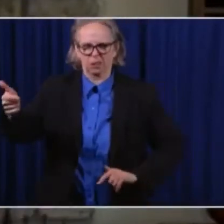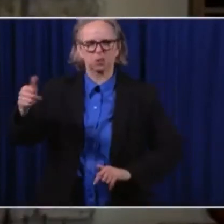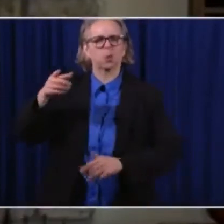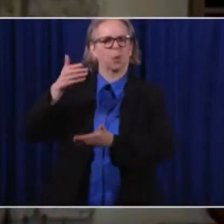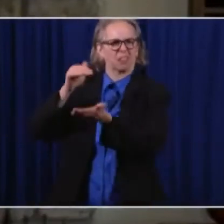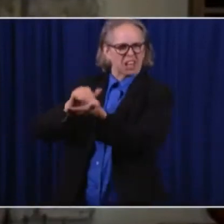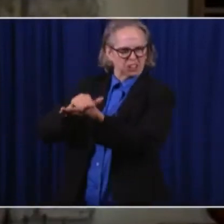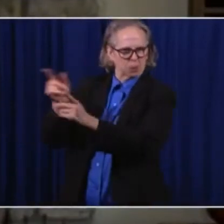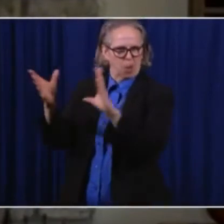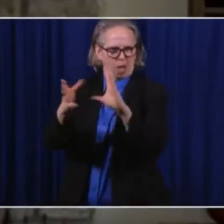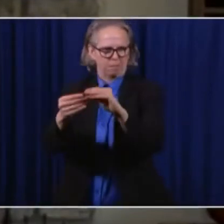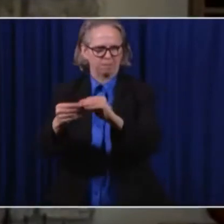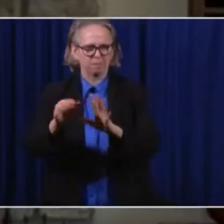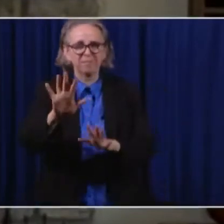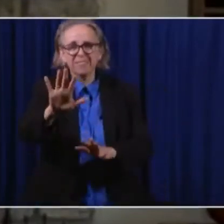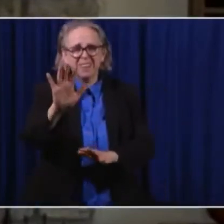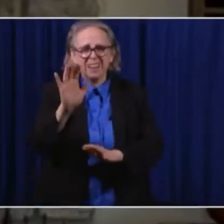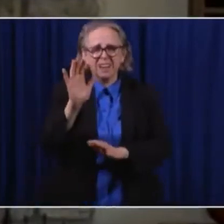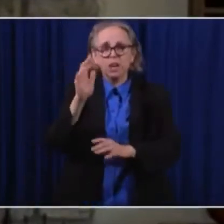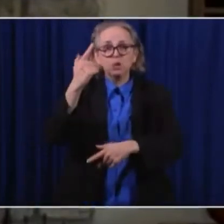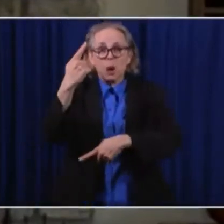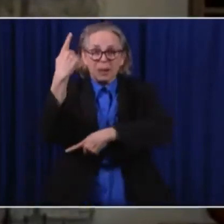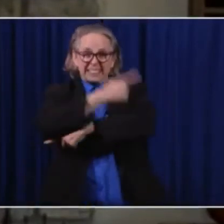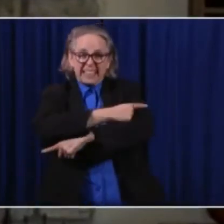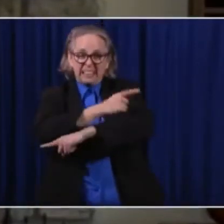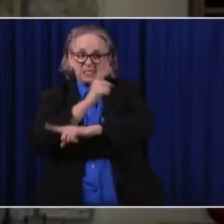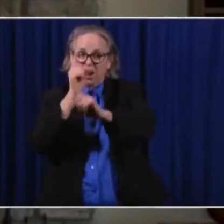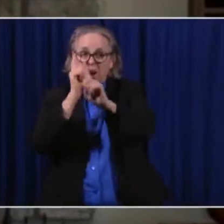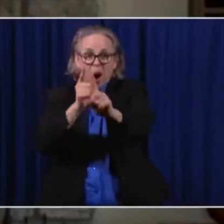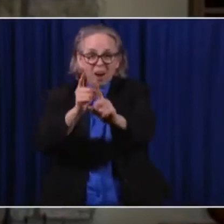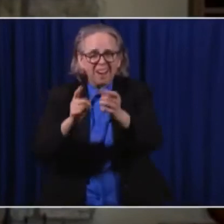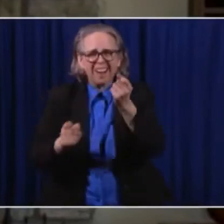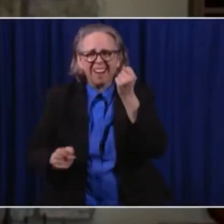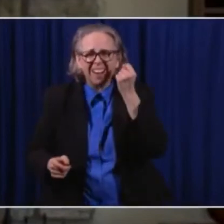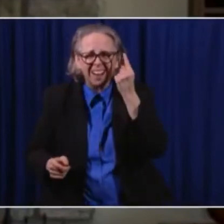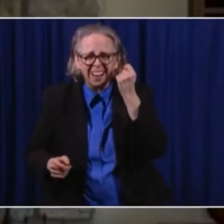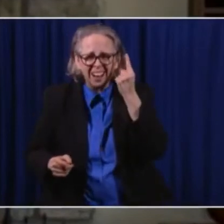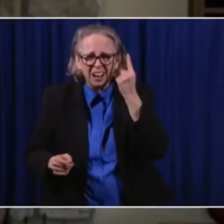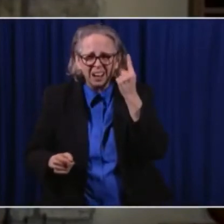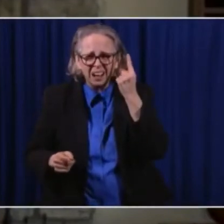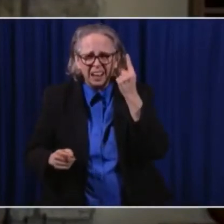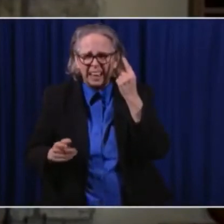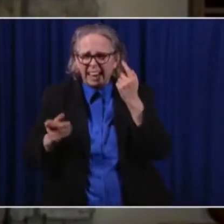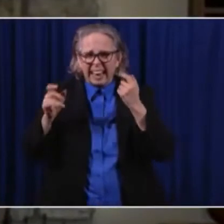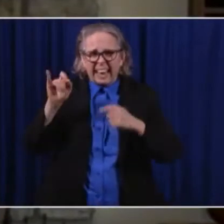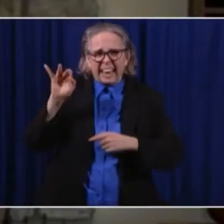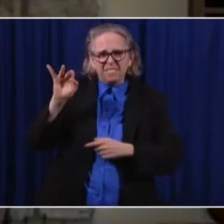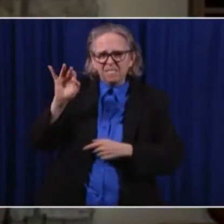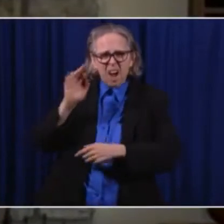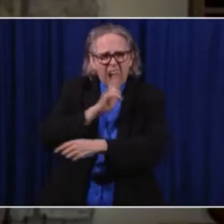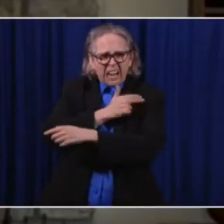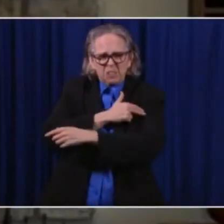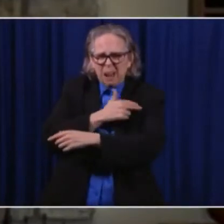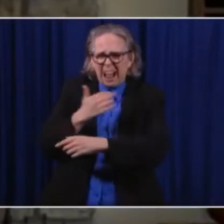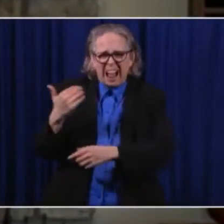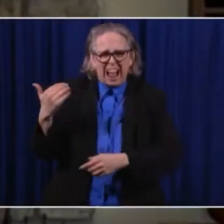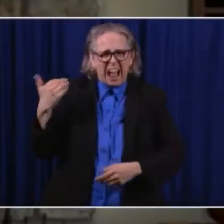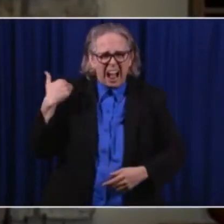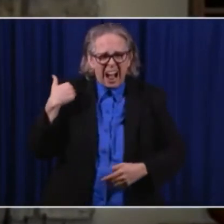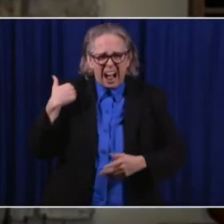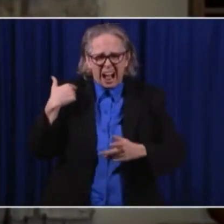days. If hospitals come to me at any time and say, we have